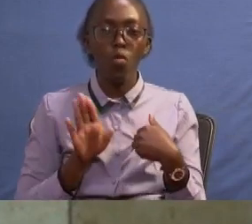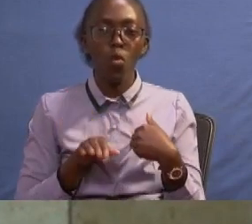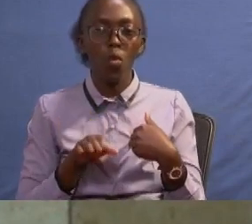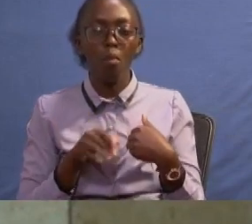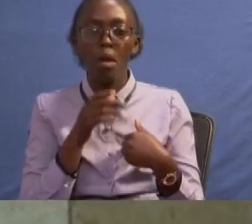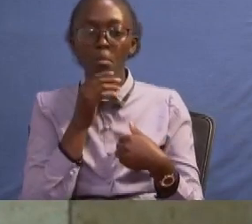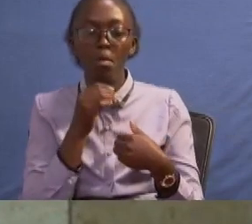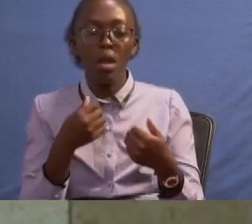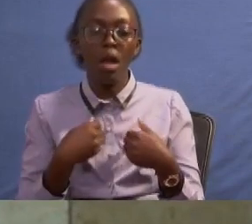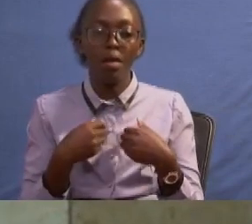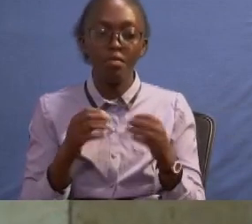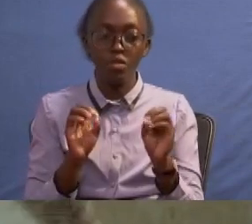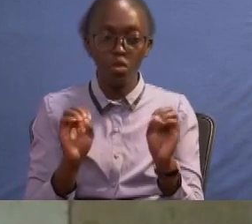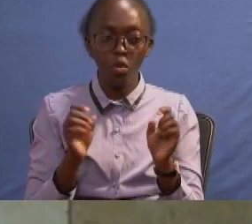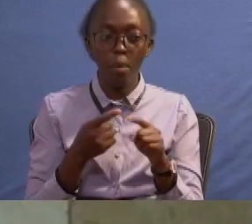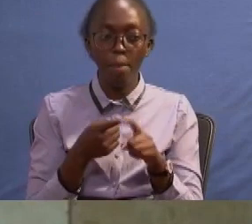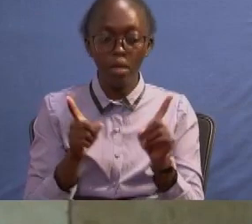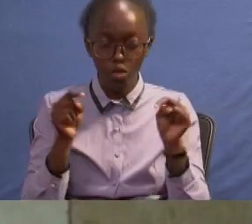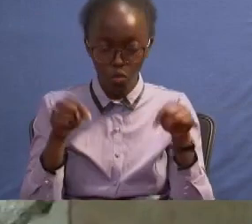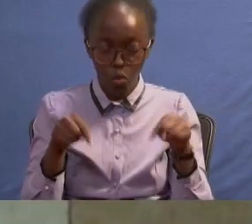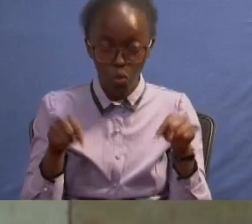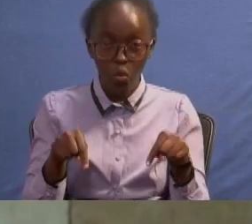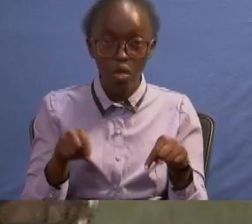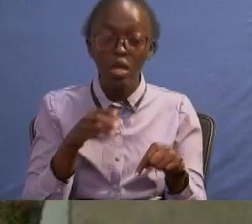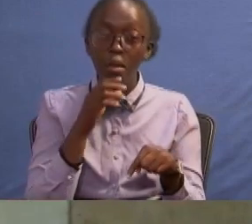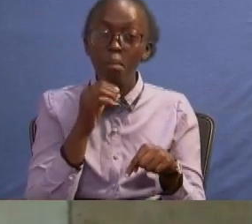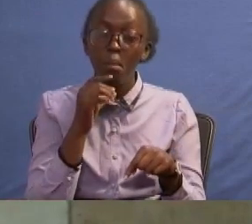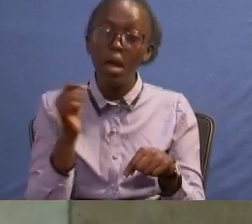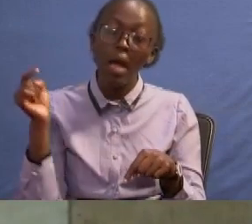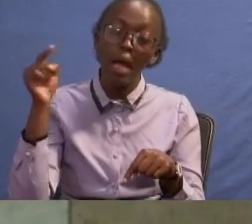But today it's a man who is being brought without the woman.